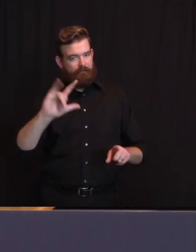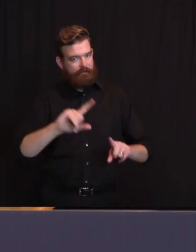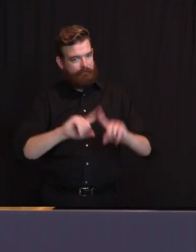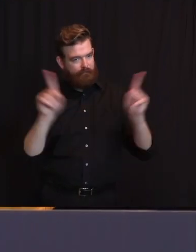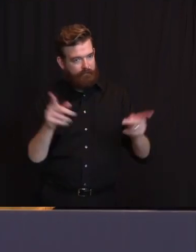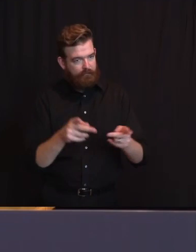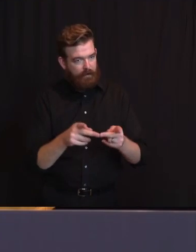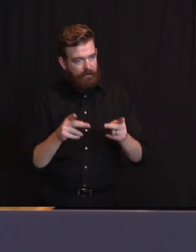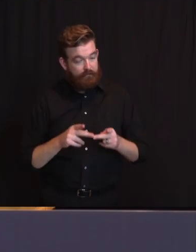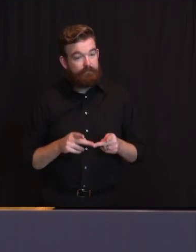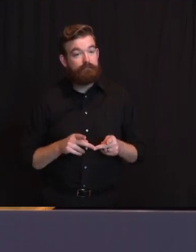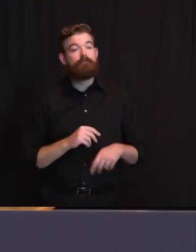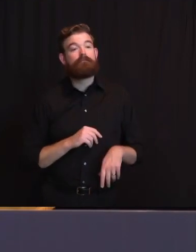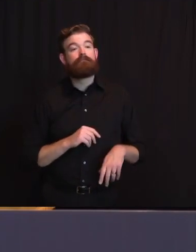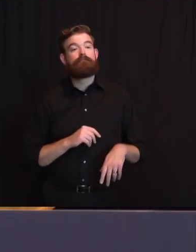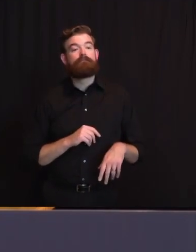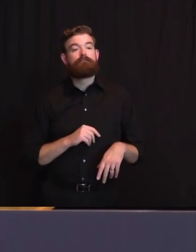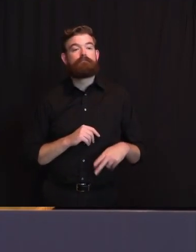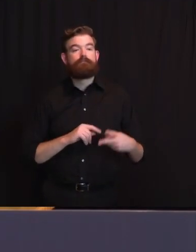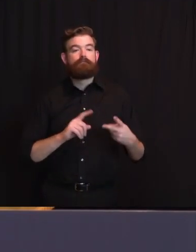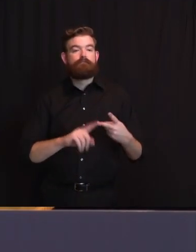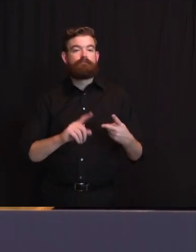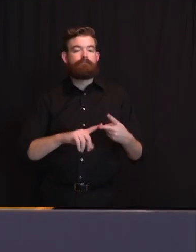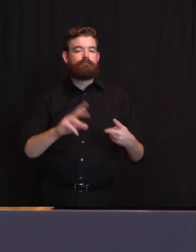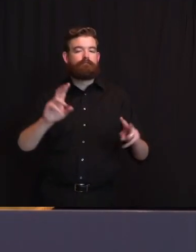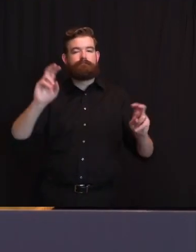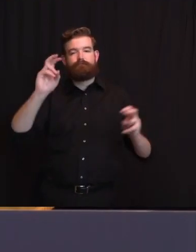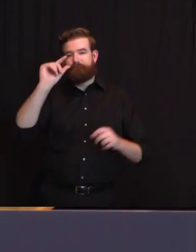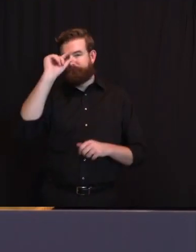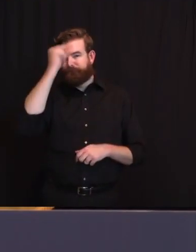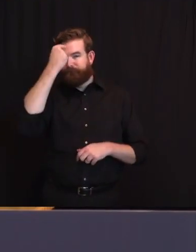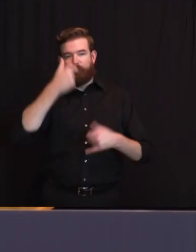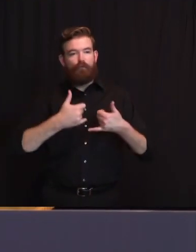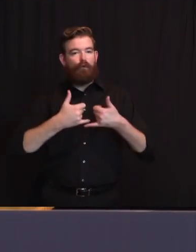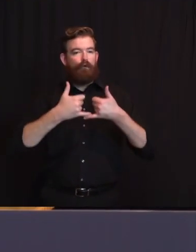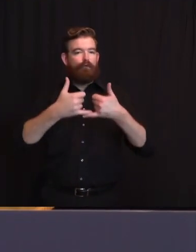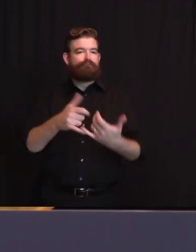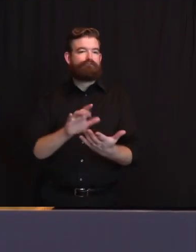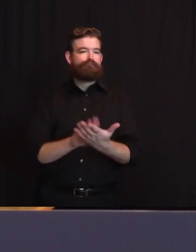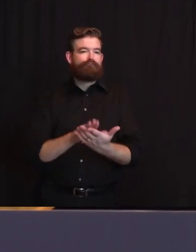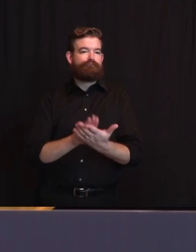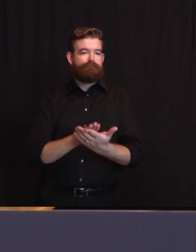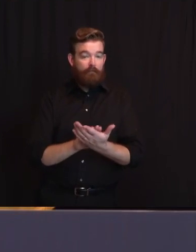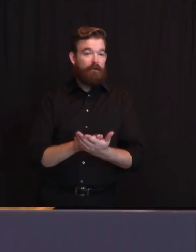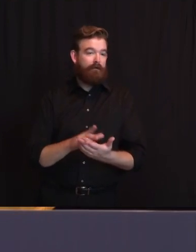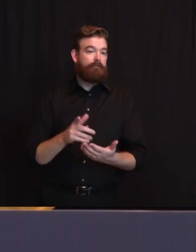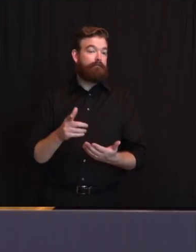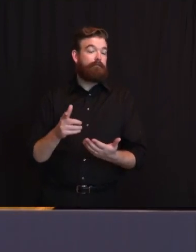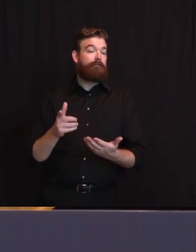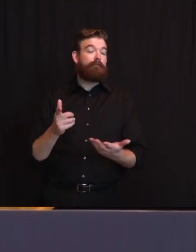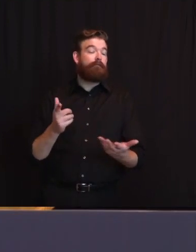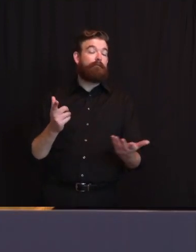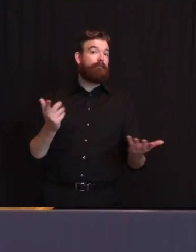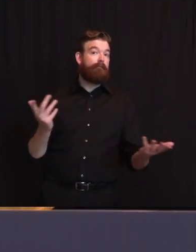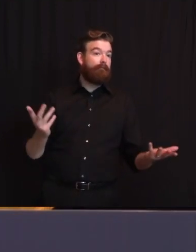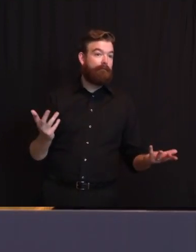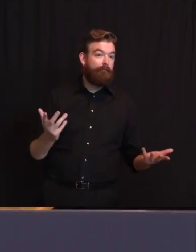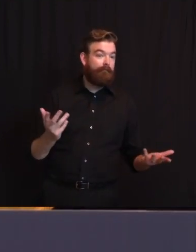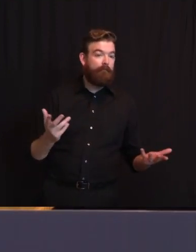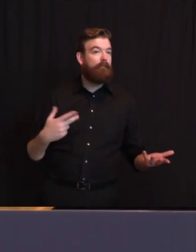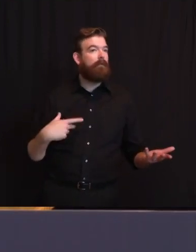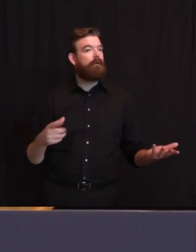flavor for the folks who just, no matter what we say or do, just don't do the right thing. This is from Germany, by the way, and this went to court, whether or